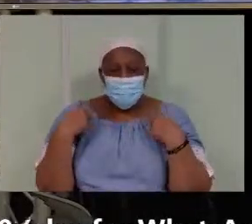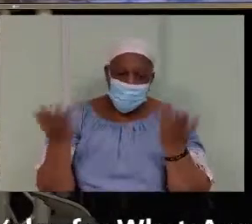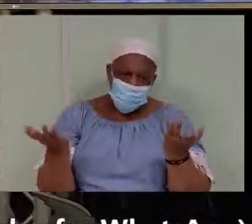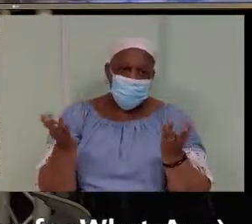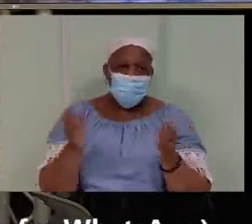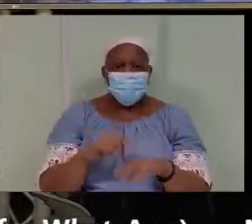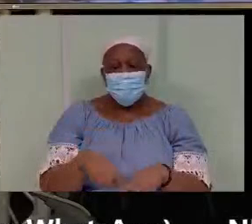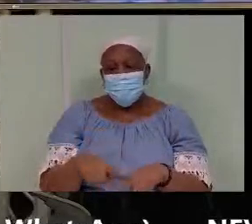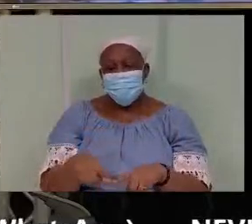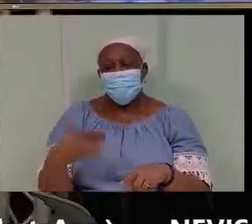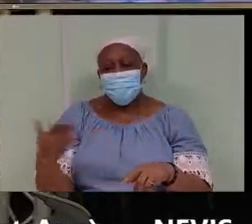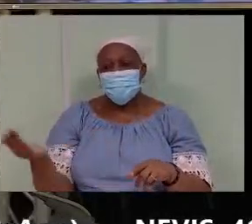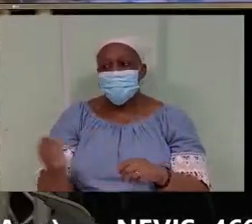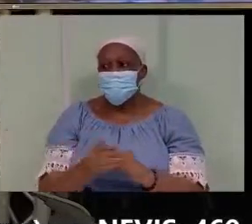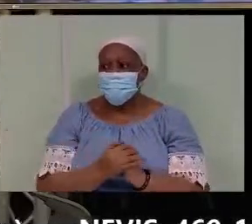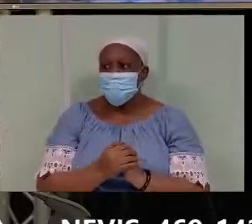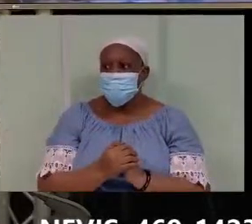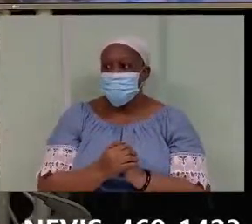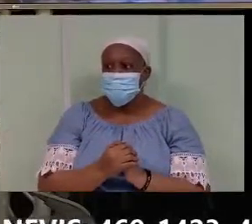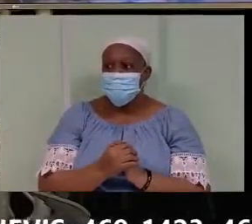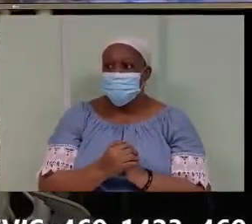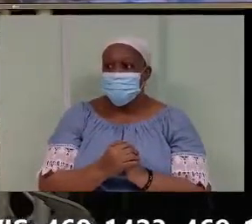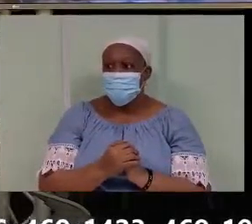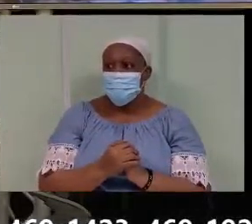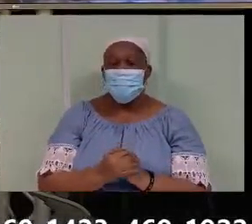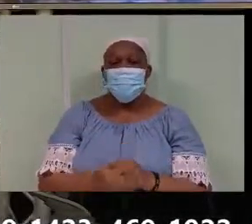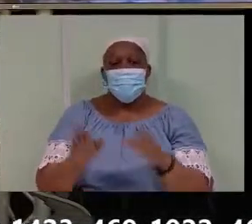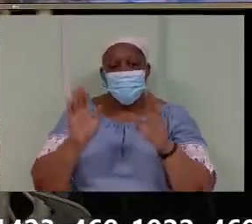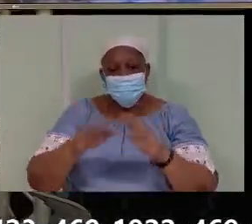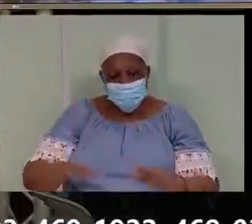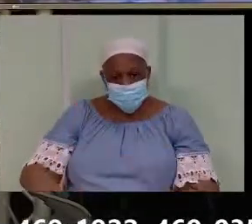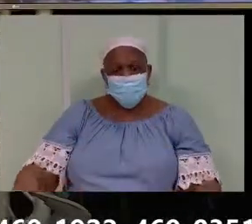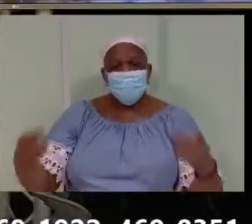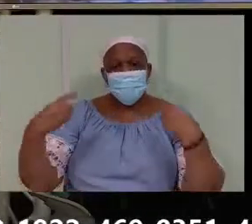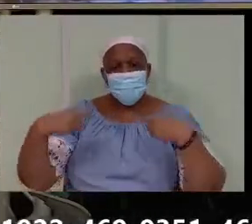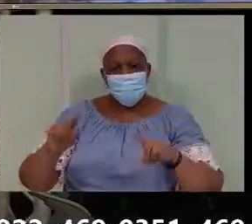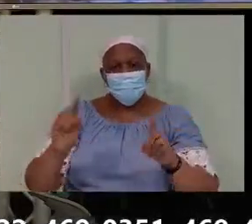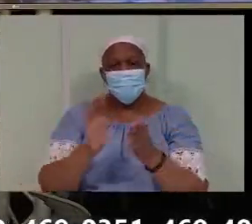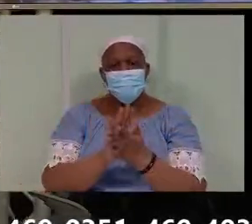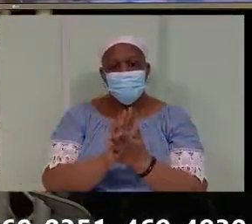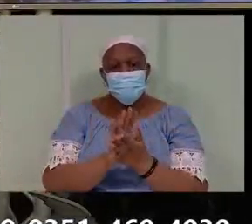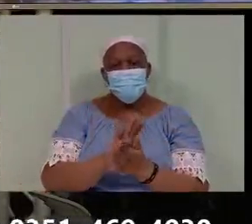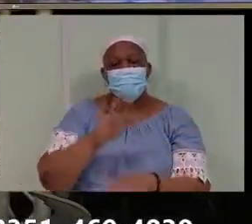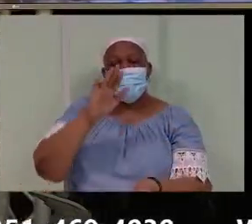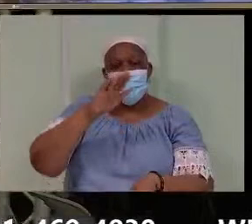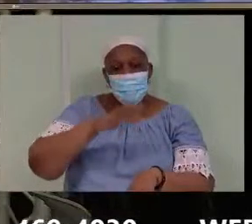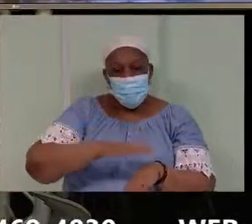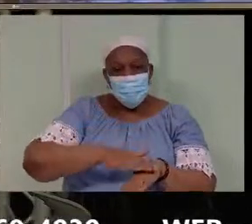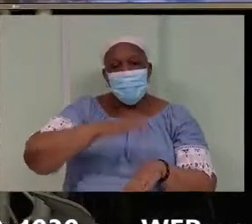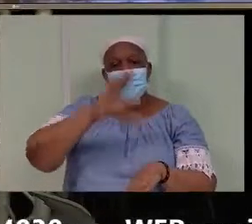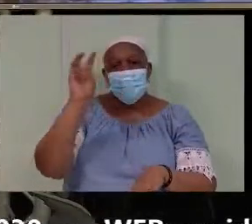such like. Students would begin arriving on Wednesday the